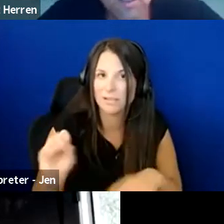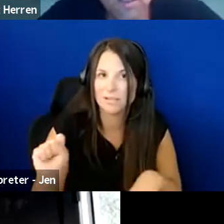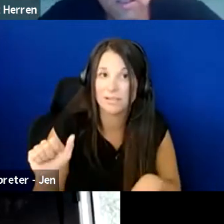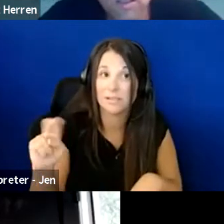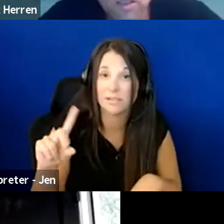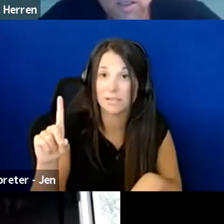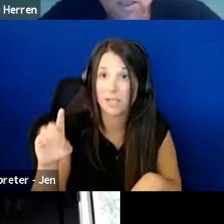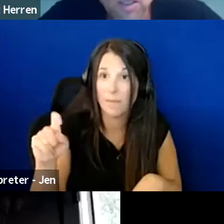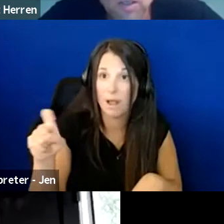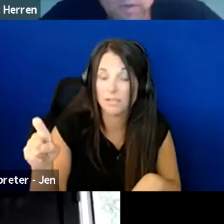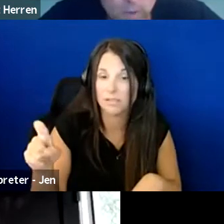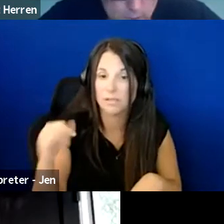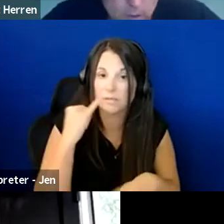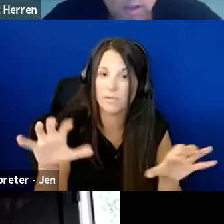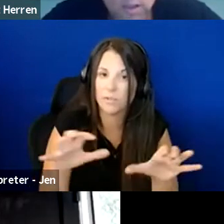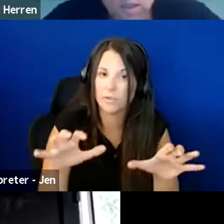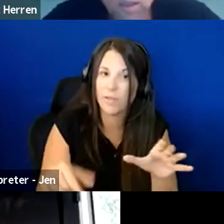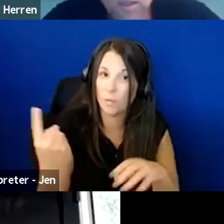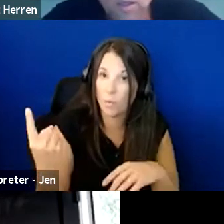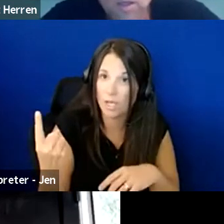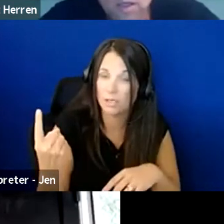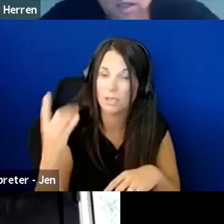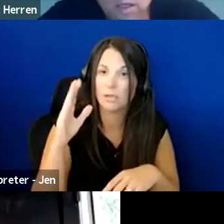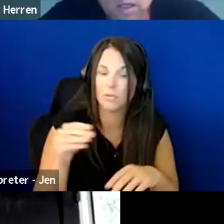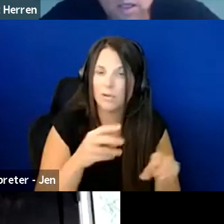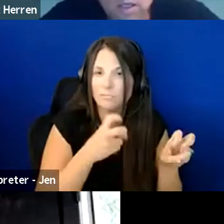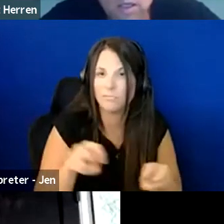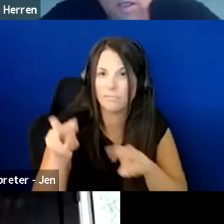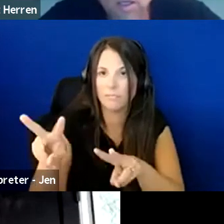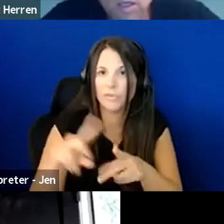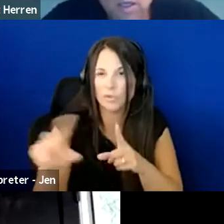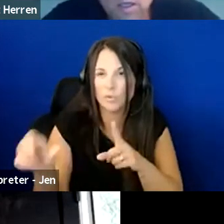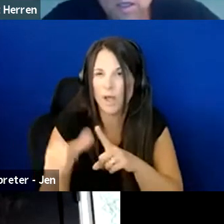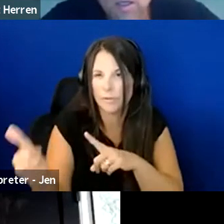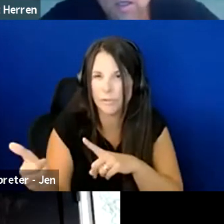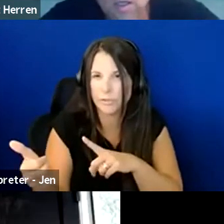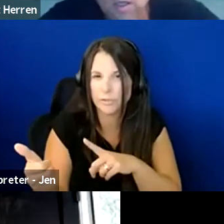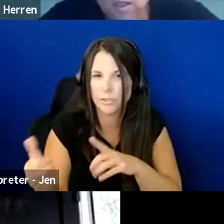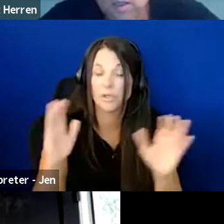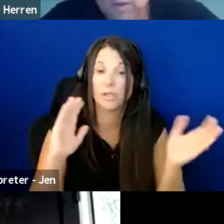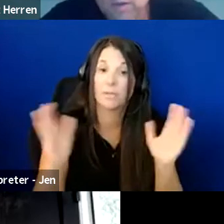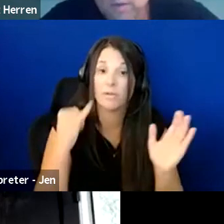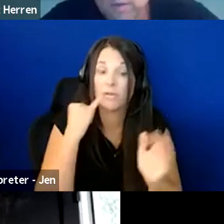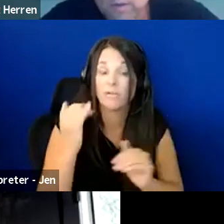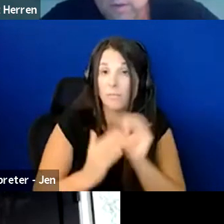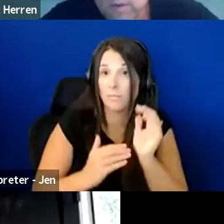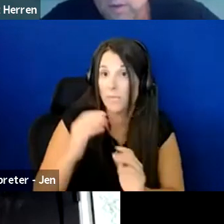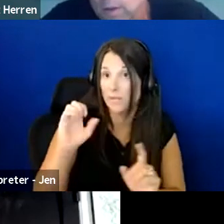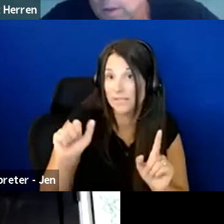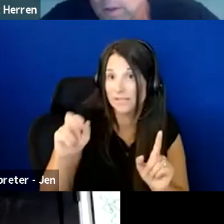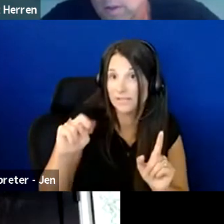one, it would populate into the others versus, building a sandbox and scrapping